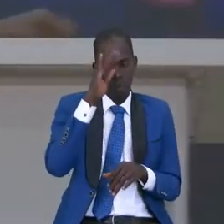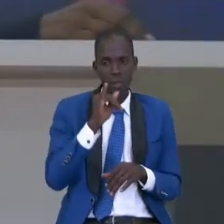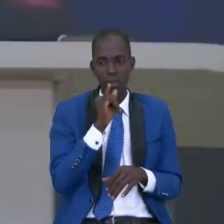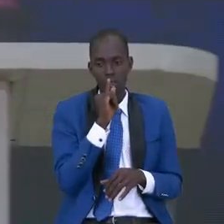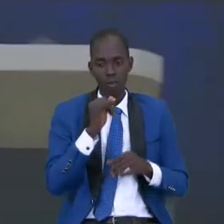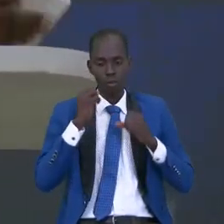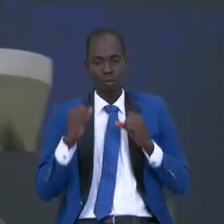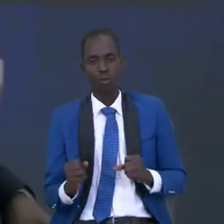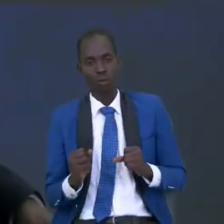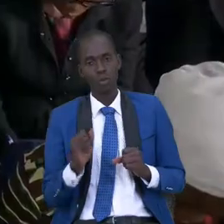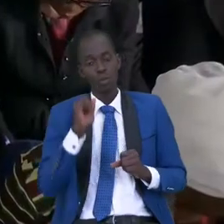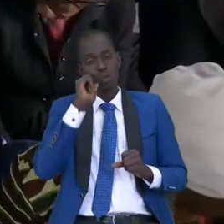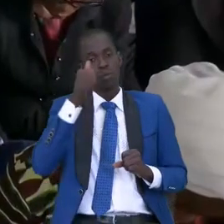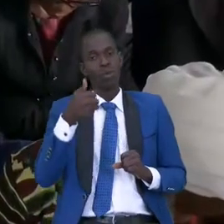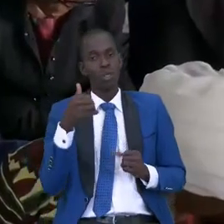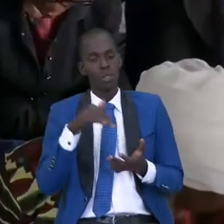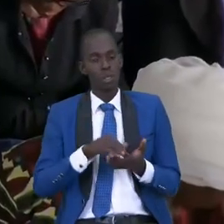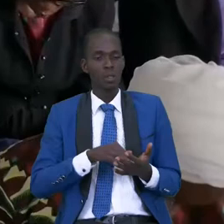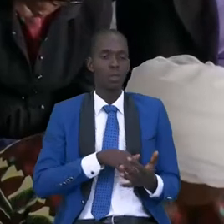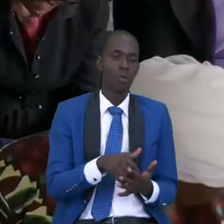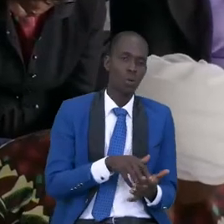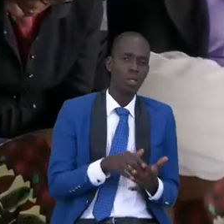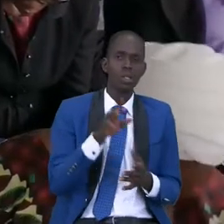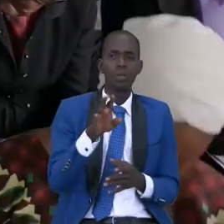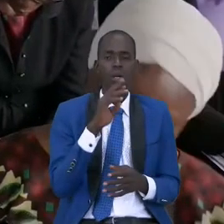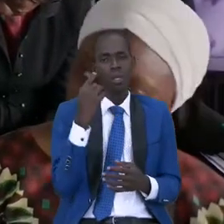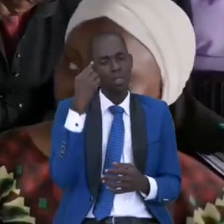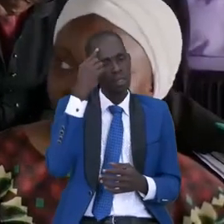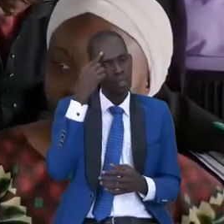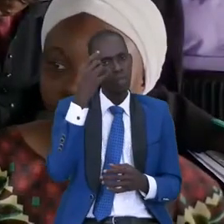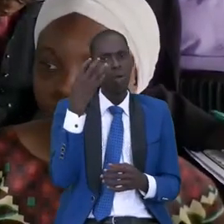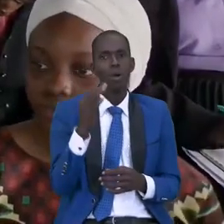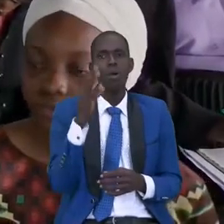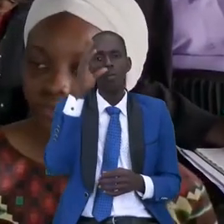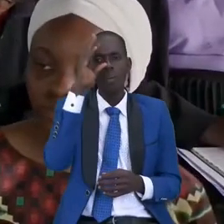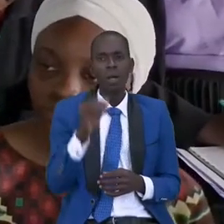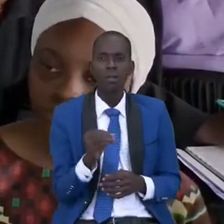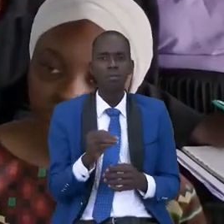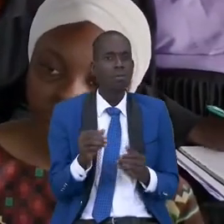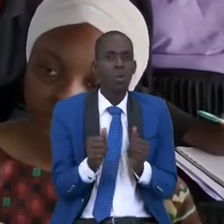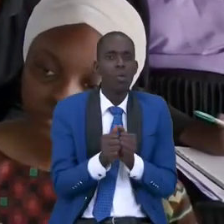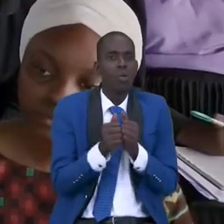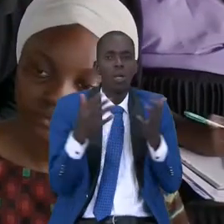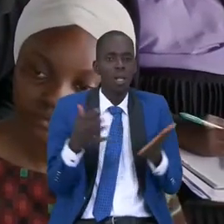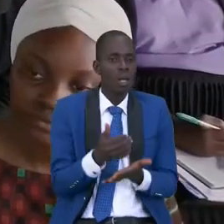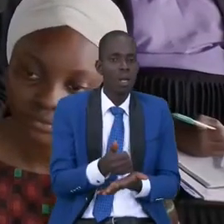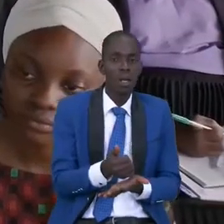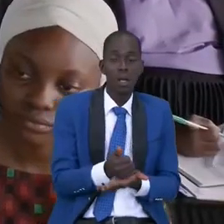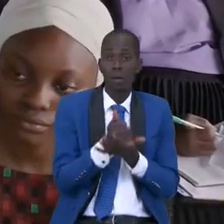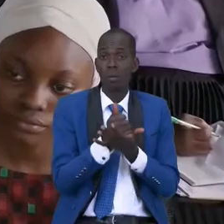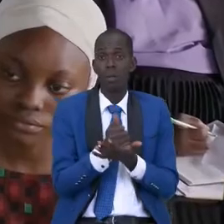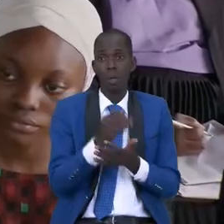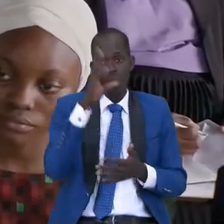is down. They're thinking of man unaided, man without help,